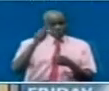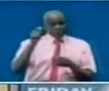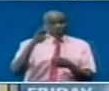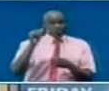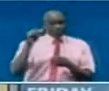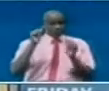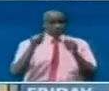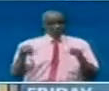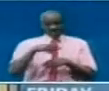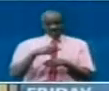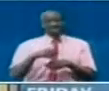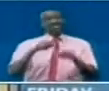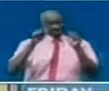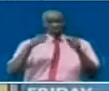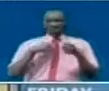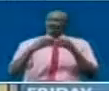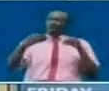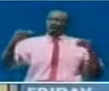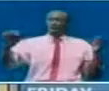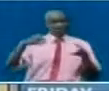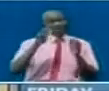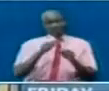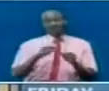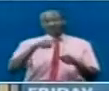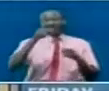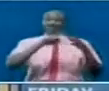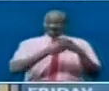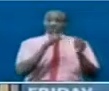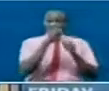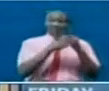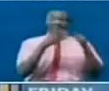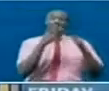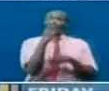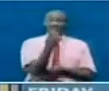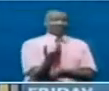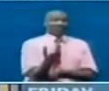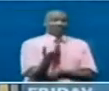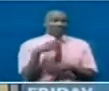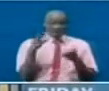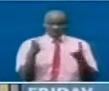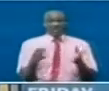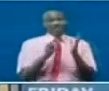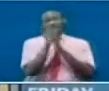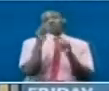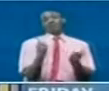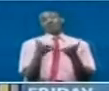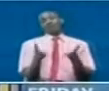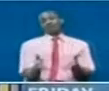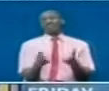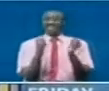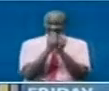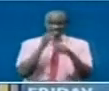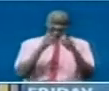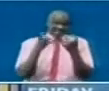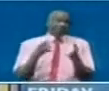Maina? Yes, but we have a long way to go. They started in the 1920s. We were properly mature, let's say 10 years now.